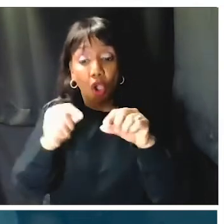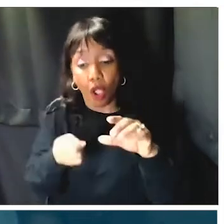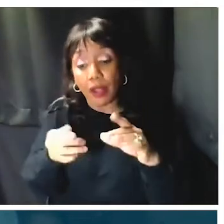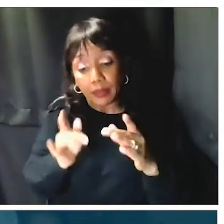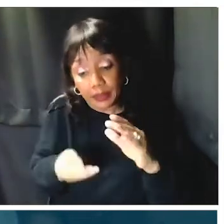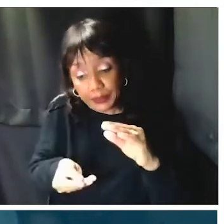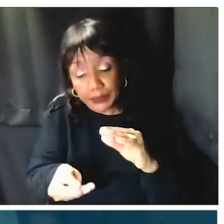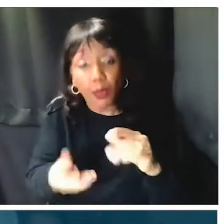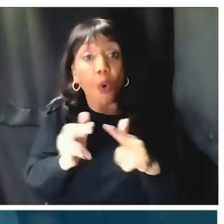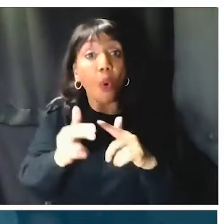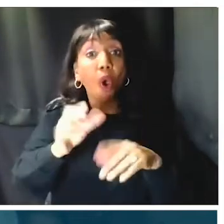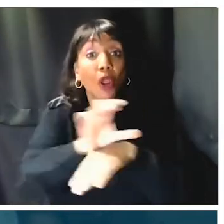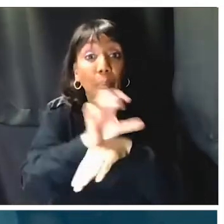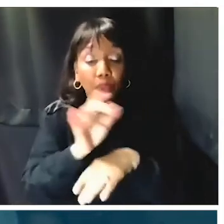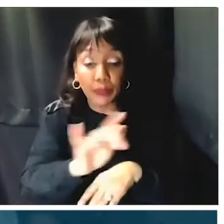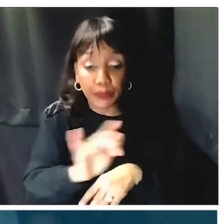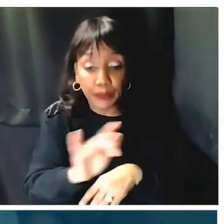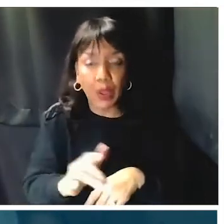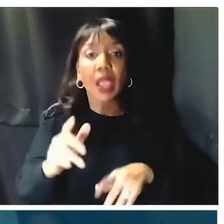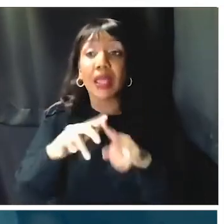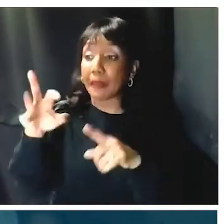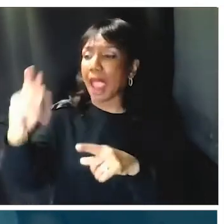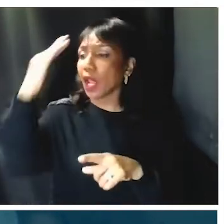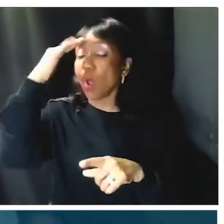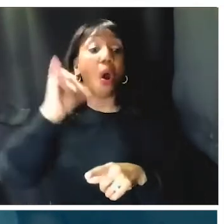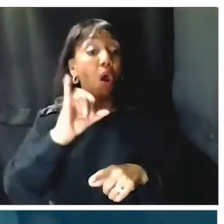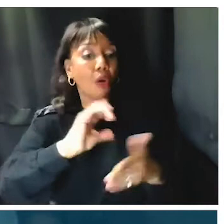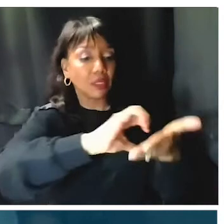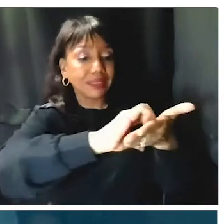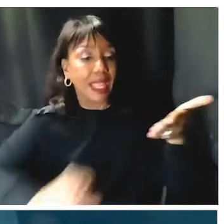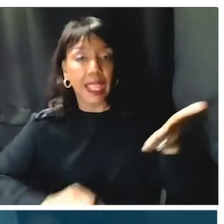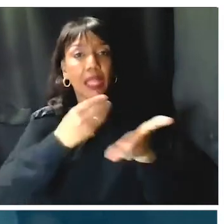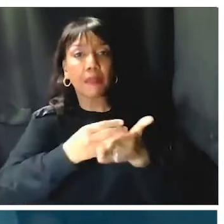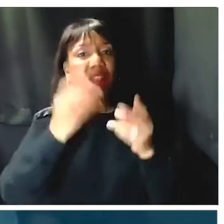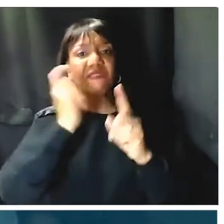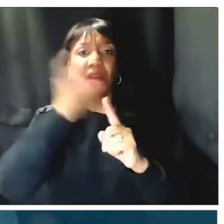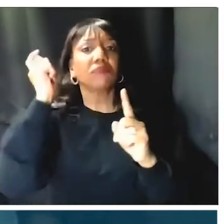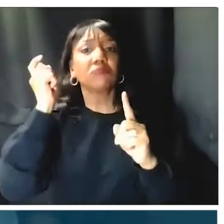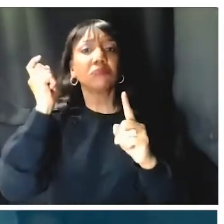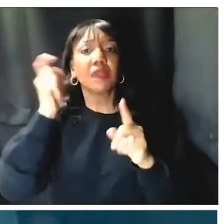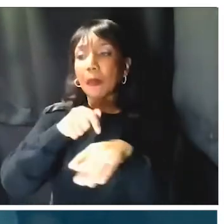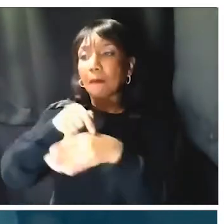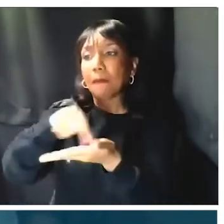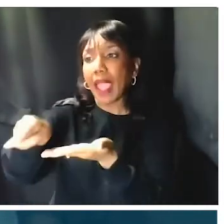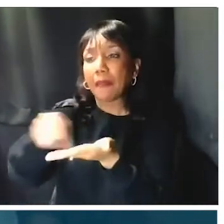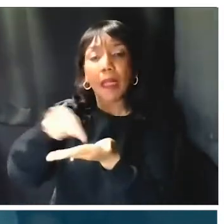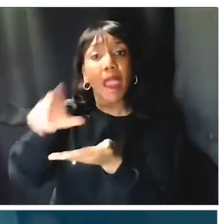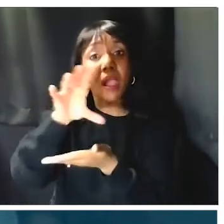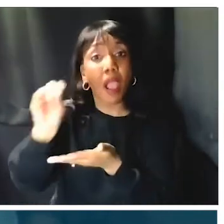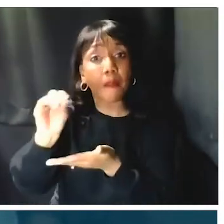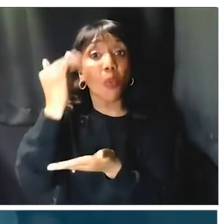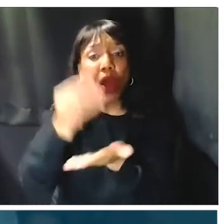online, your bank knows to withdraw that money from your checking account immediately to pay the company for your